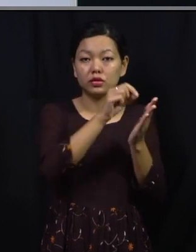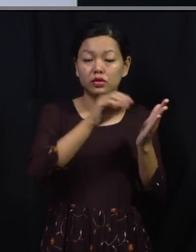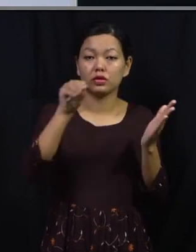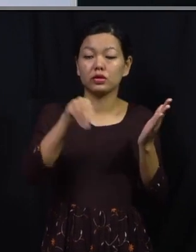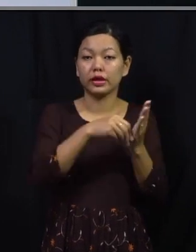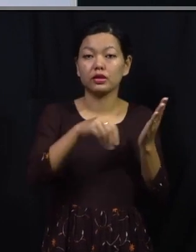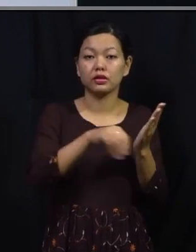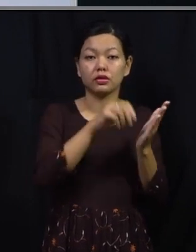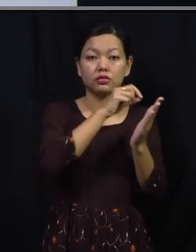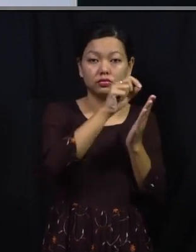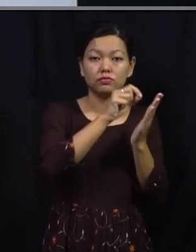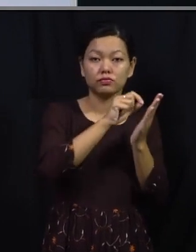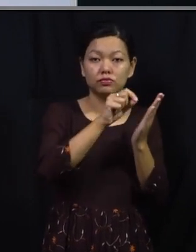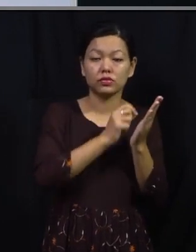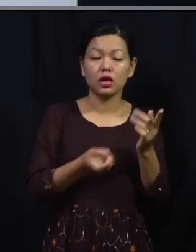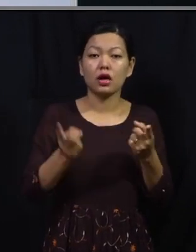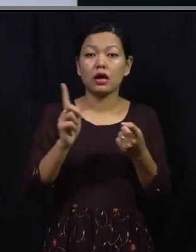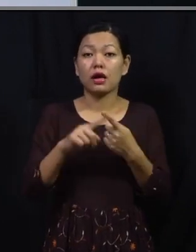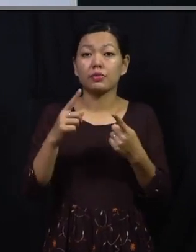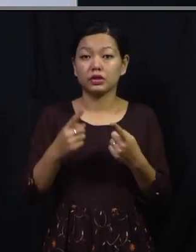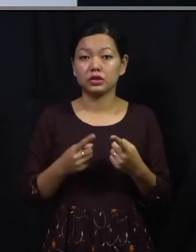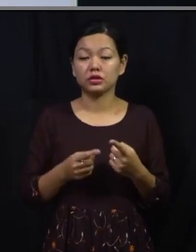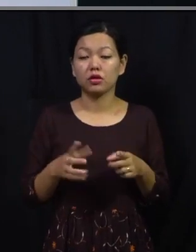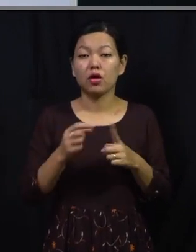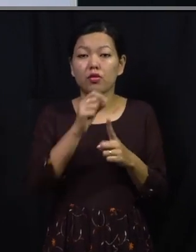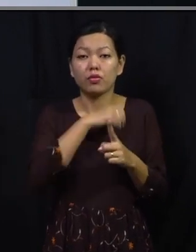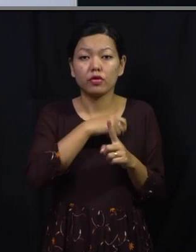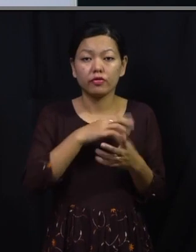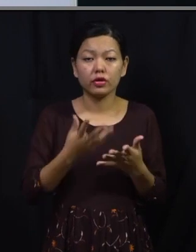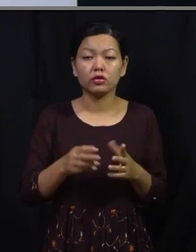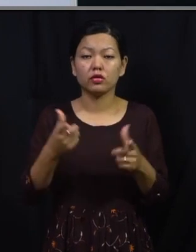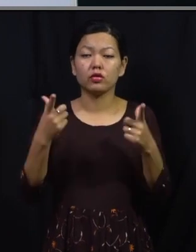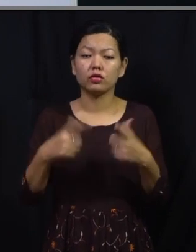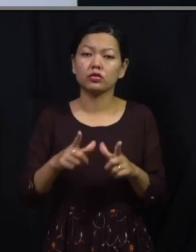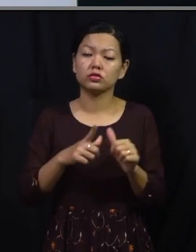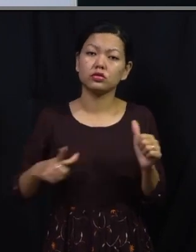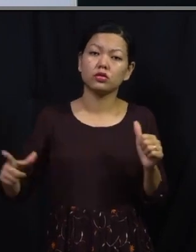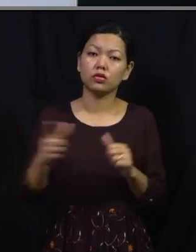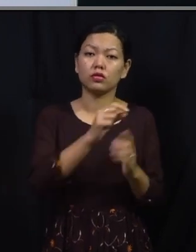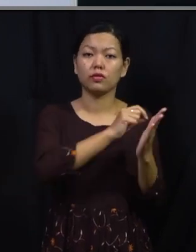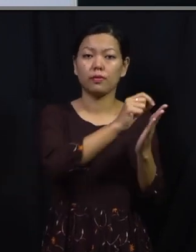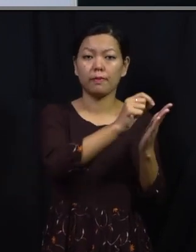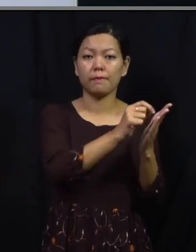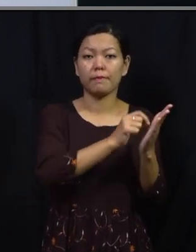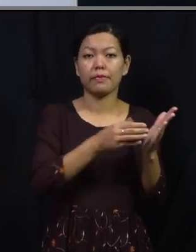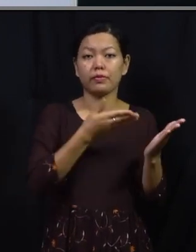of monetary value happens and occurs, we record in a book known as journal.